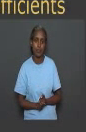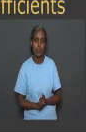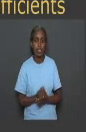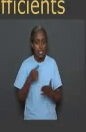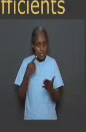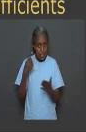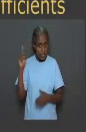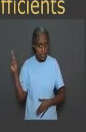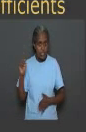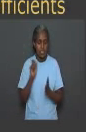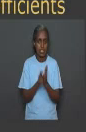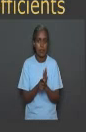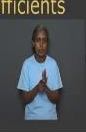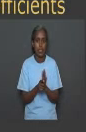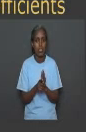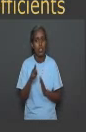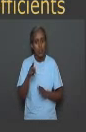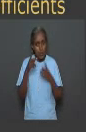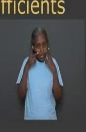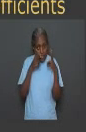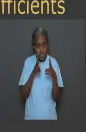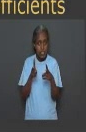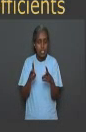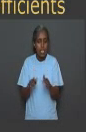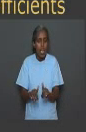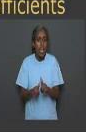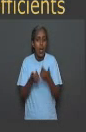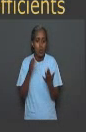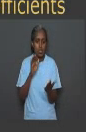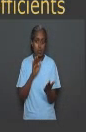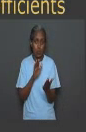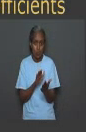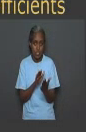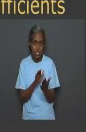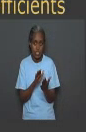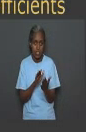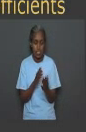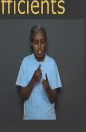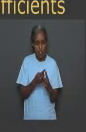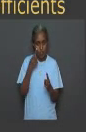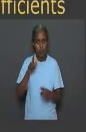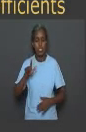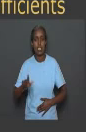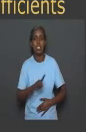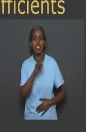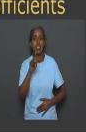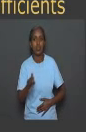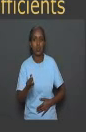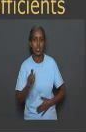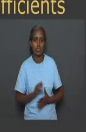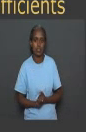In this example, you can see how the coefficients from the linear